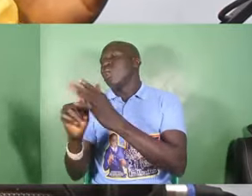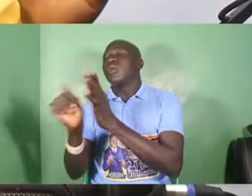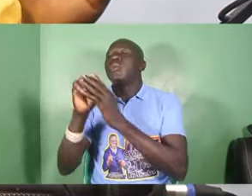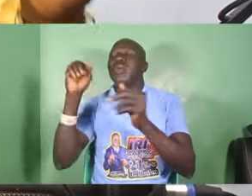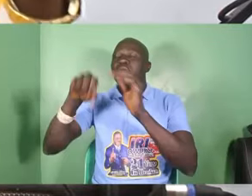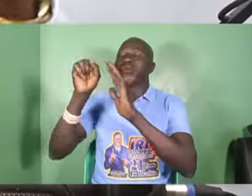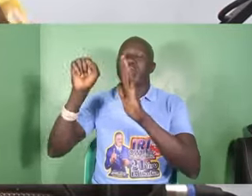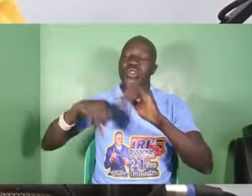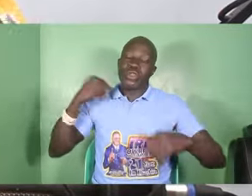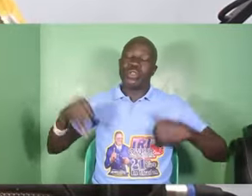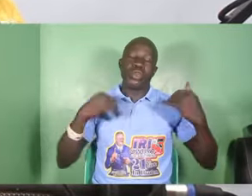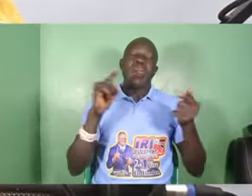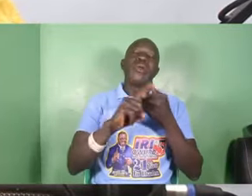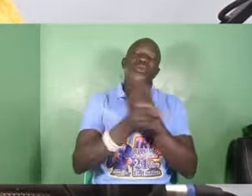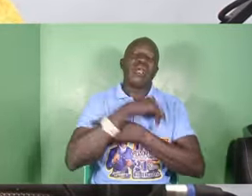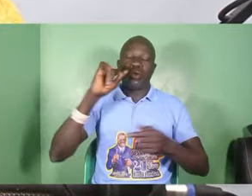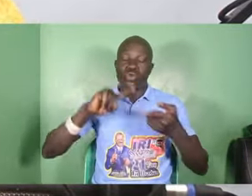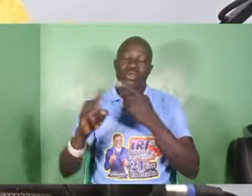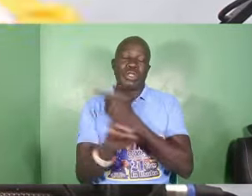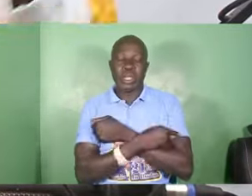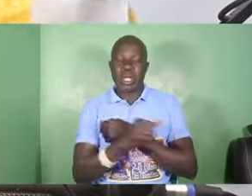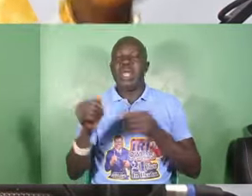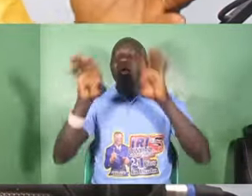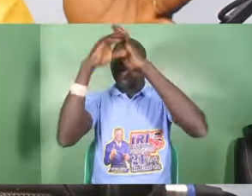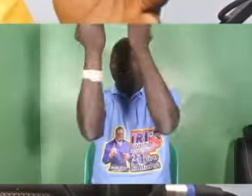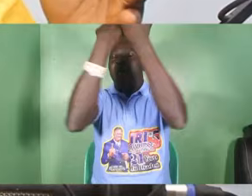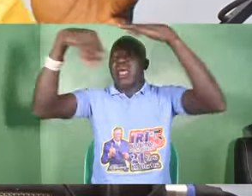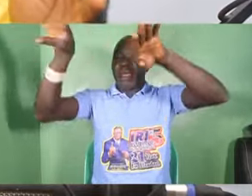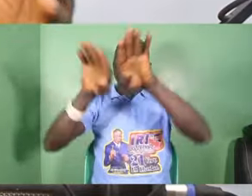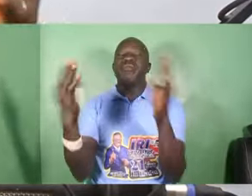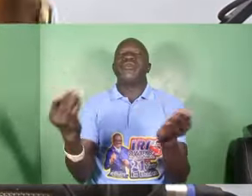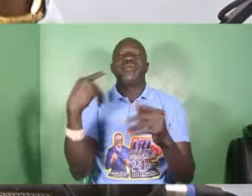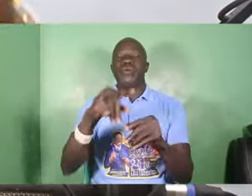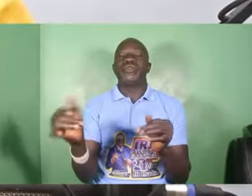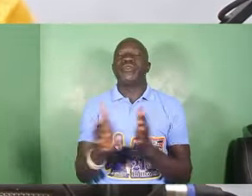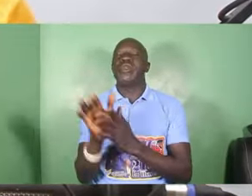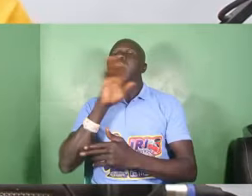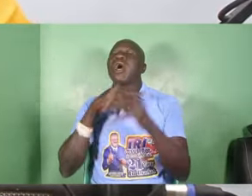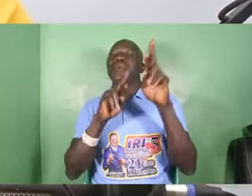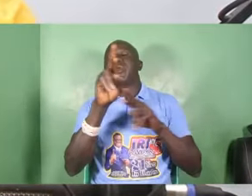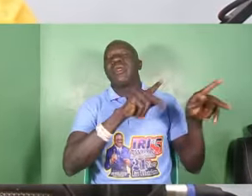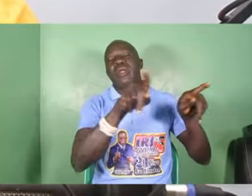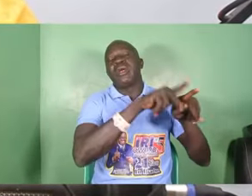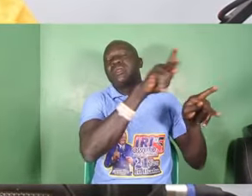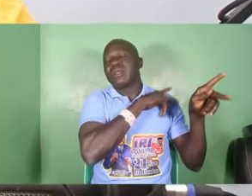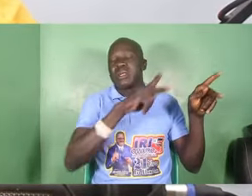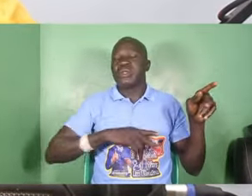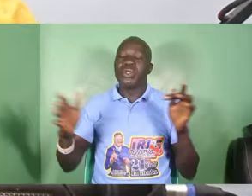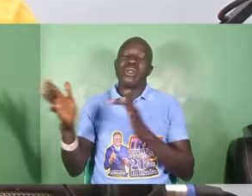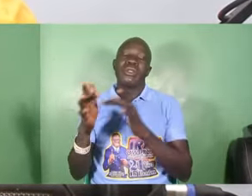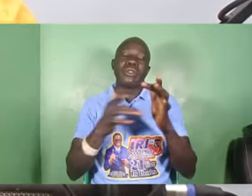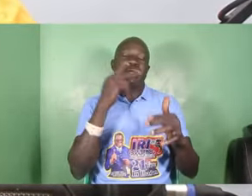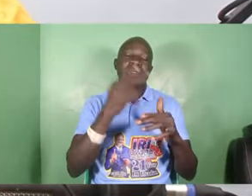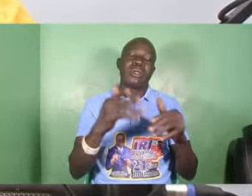ayọ̀. Those of you knocking for the door. Lónìí àlẹ́ lónìí. Today I say today. Ọ̀run ṣílẹ̀kùn ẹ̀ fún. Amen. Wàlẹ̀ ṣe bí ọba. Amen.